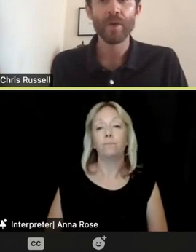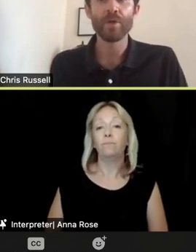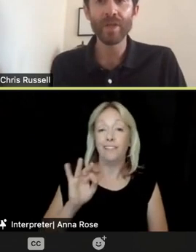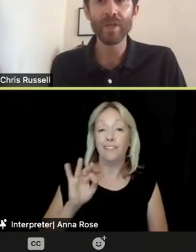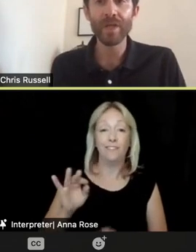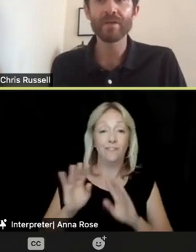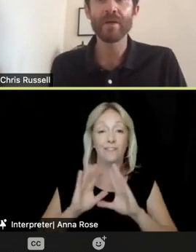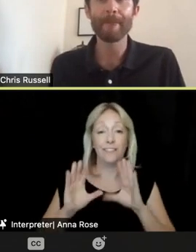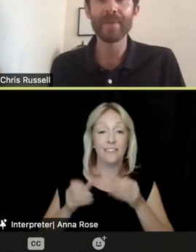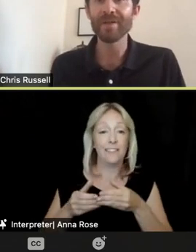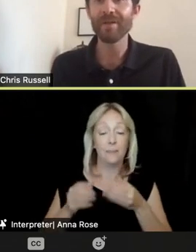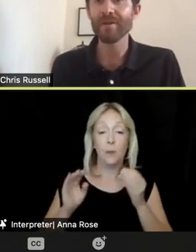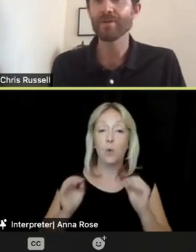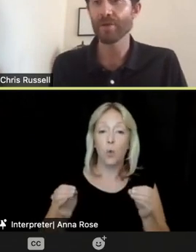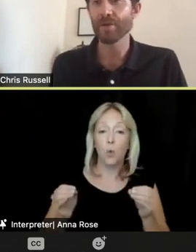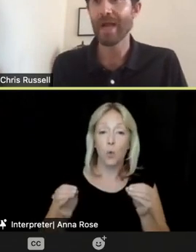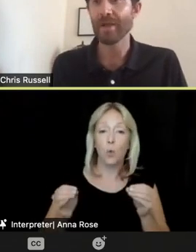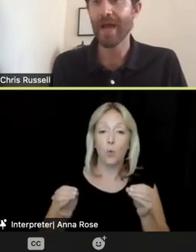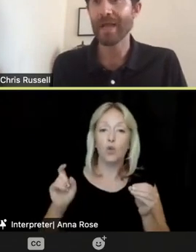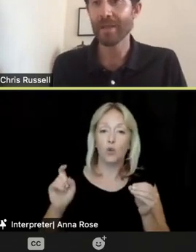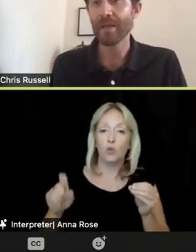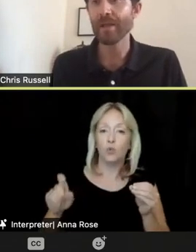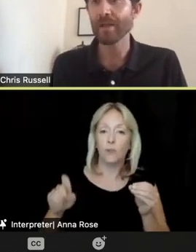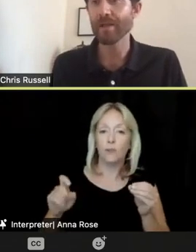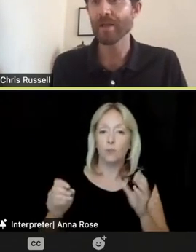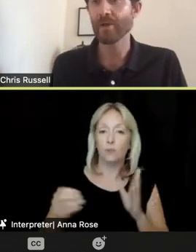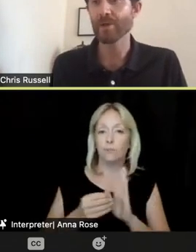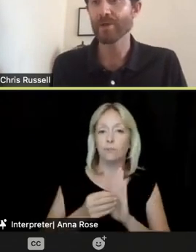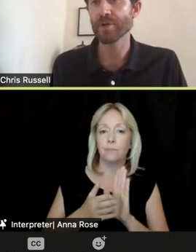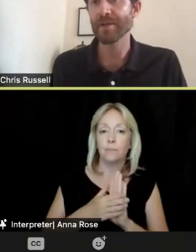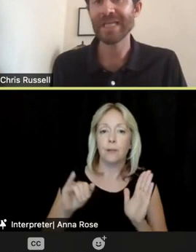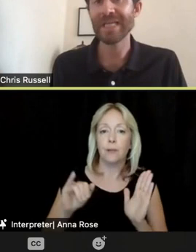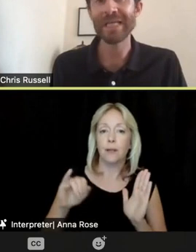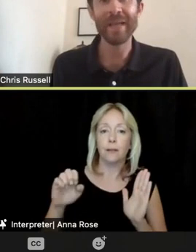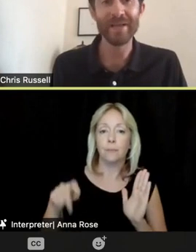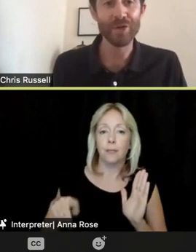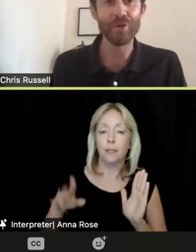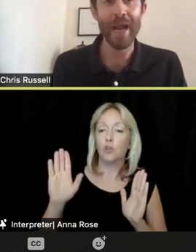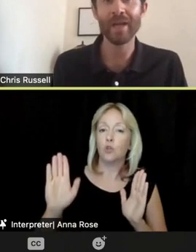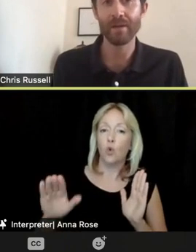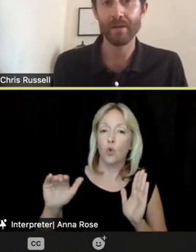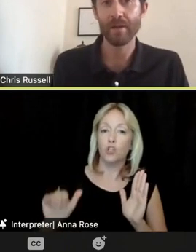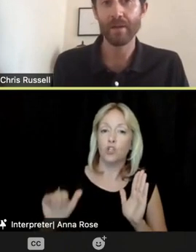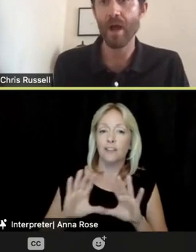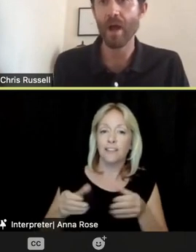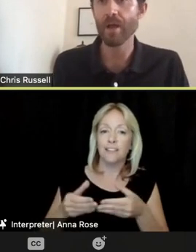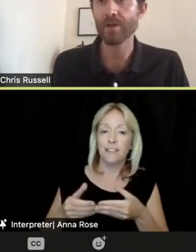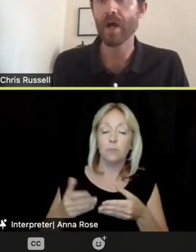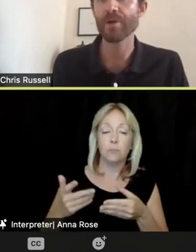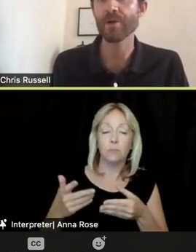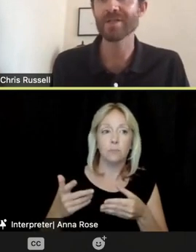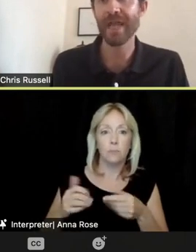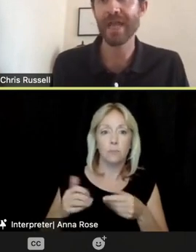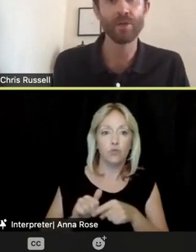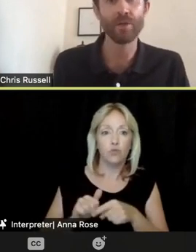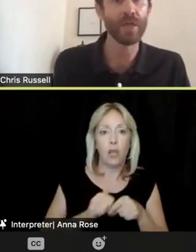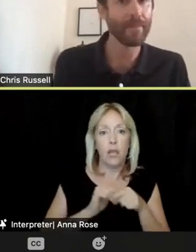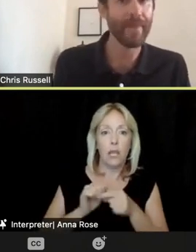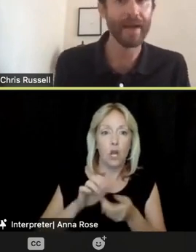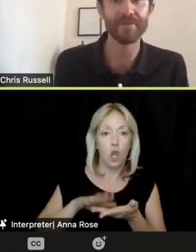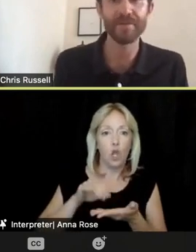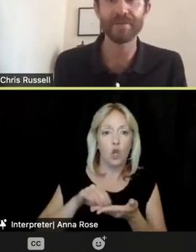don't, you really need to build it into the child's IEP that your child's team gets training to